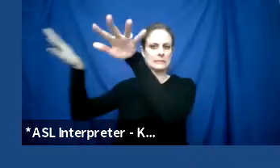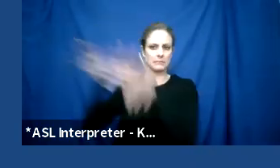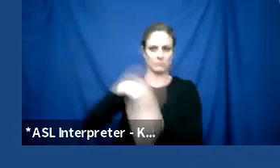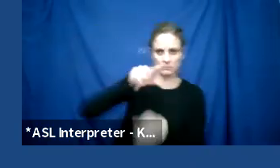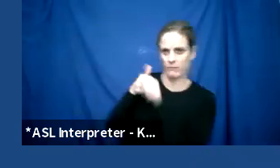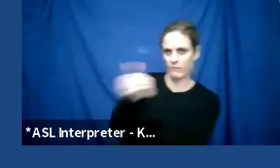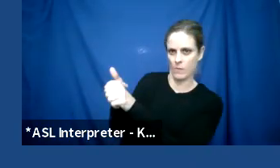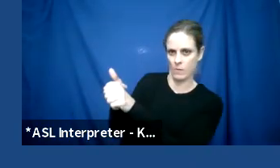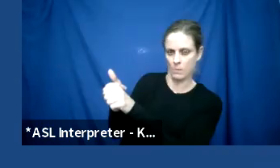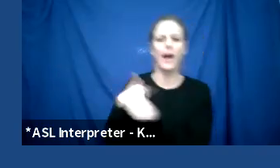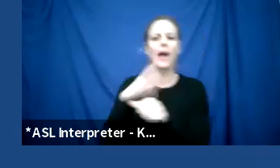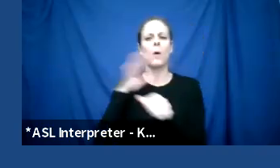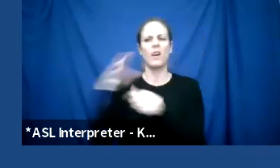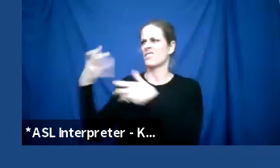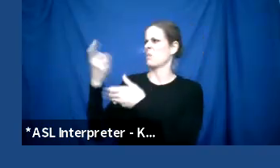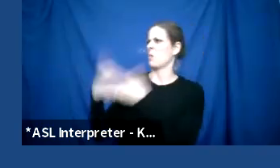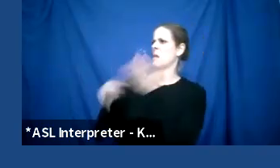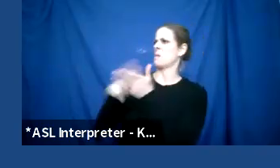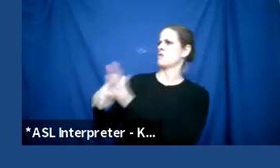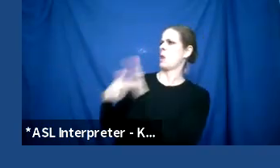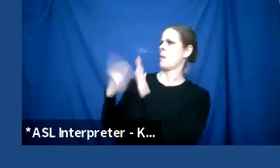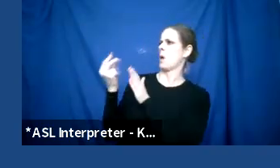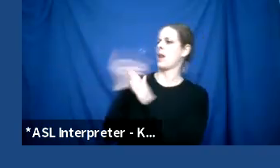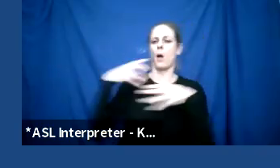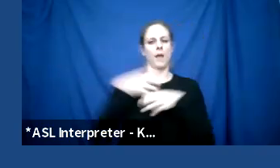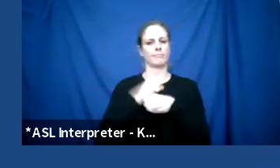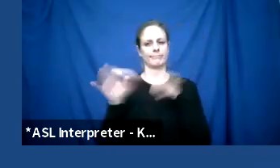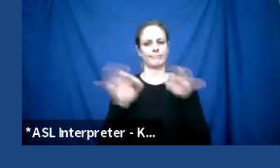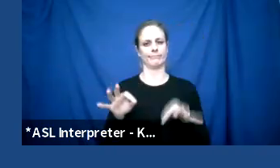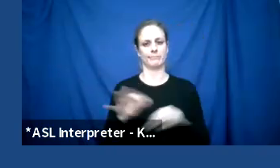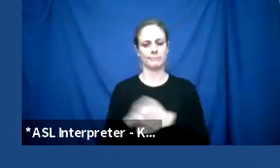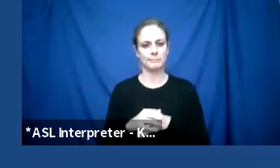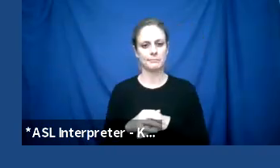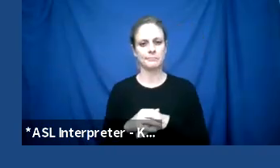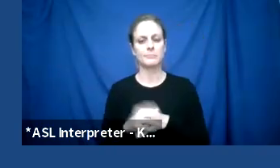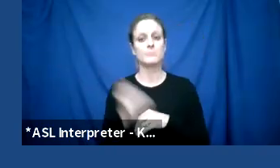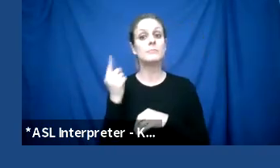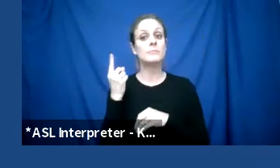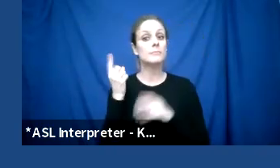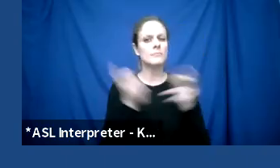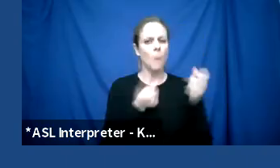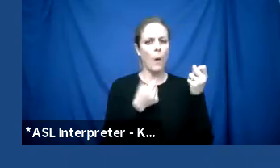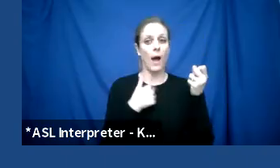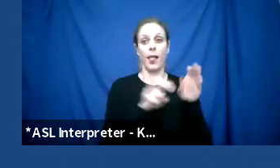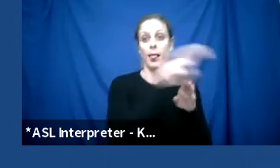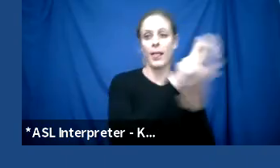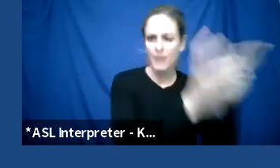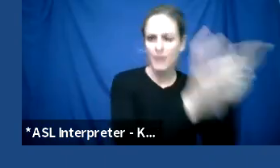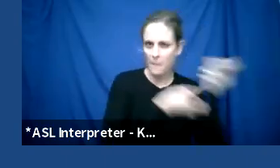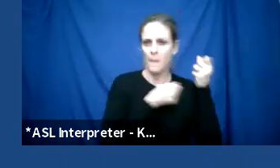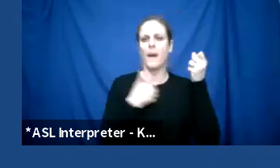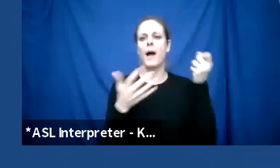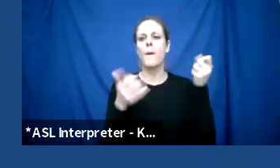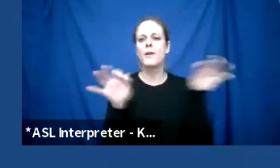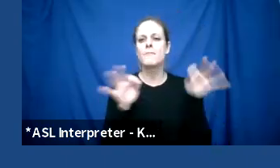brief overview of the medical diagnostic equipment standard. And before I start on this, I just want to go over